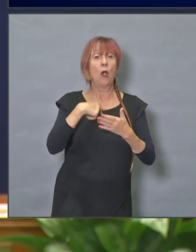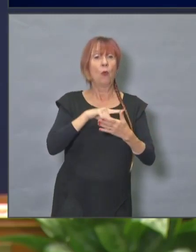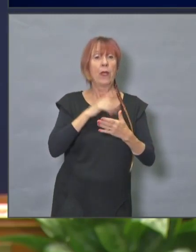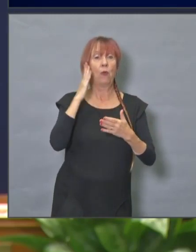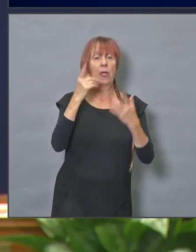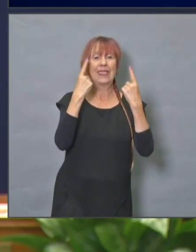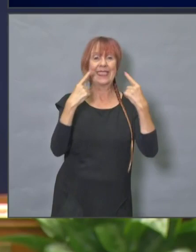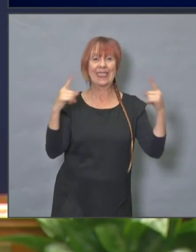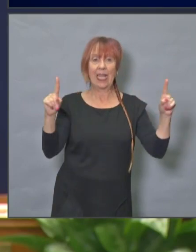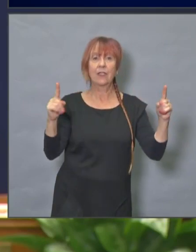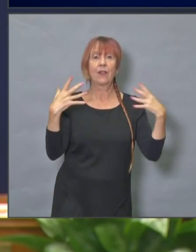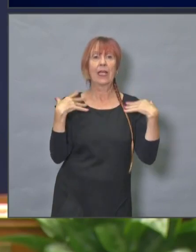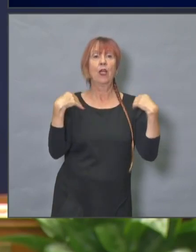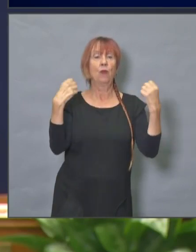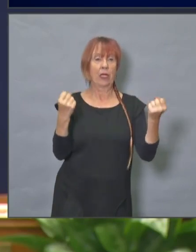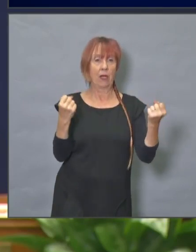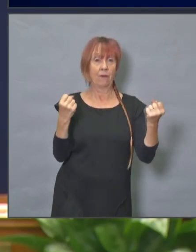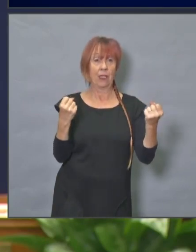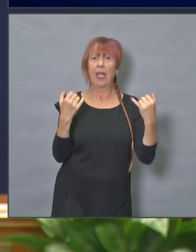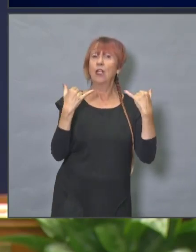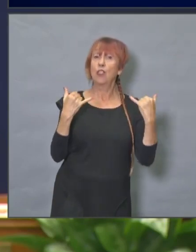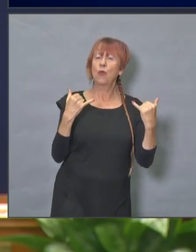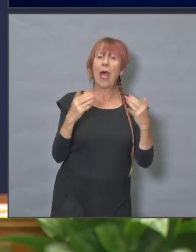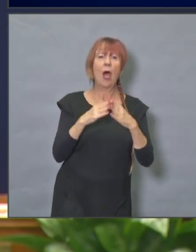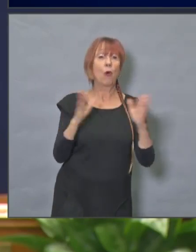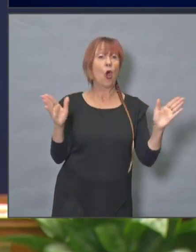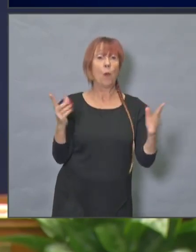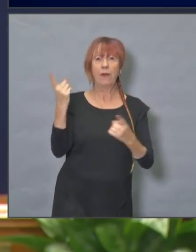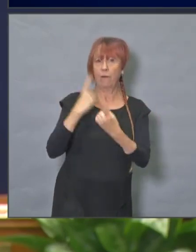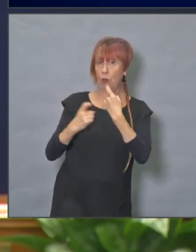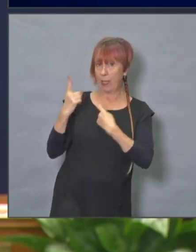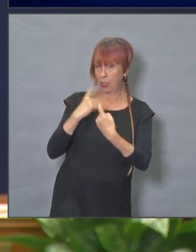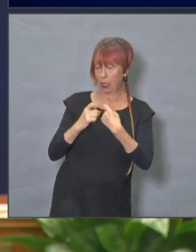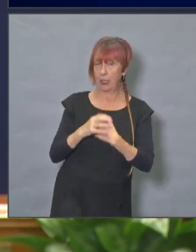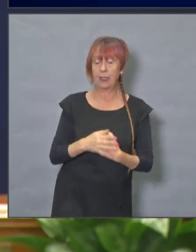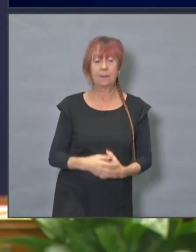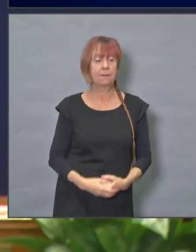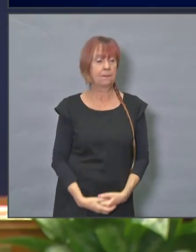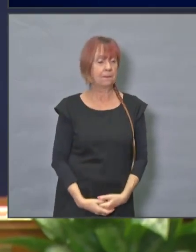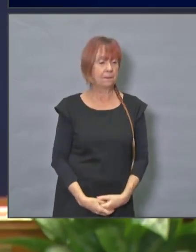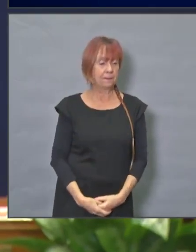our recovery. And we'll now take questions.